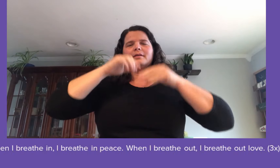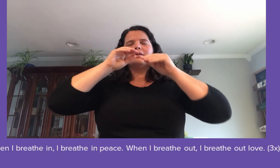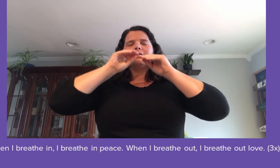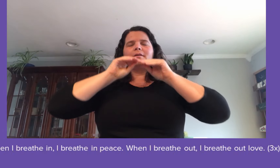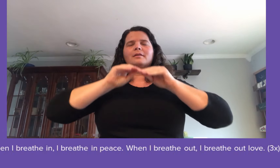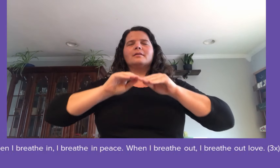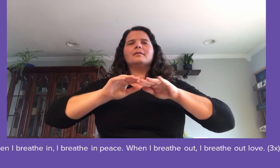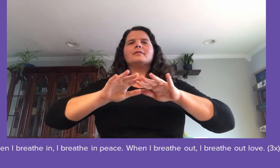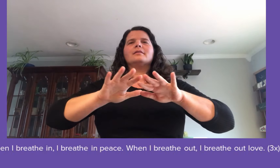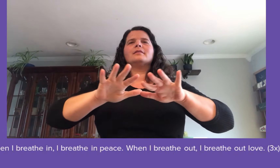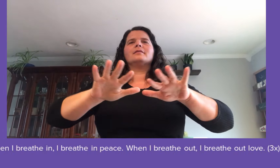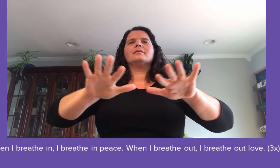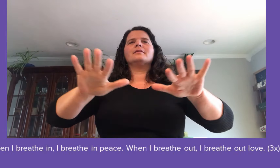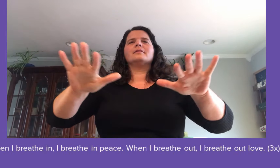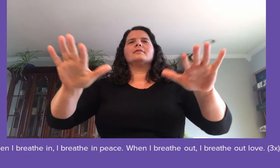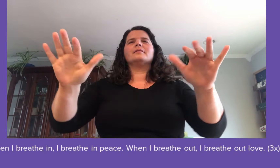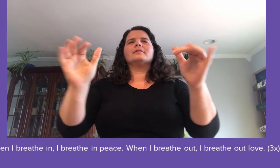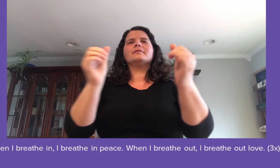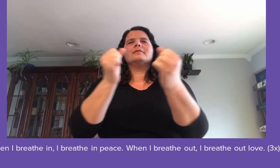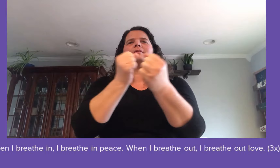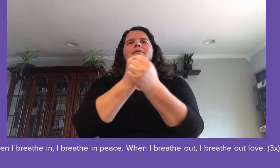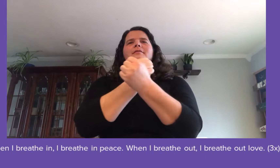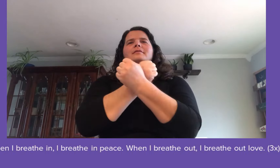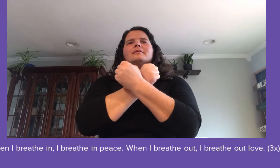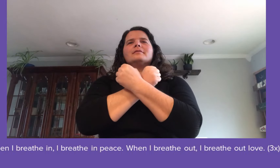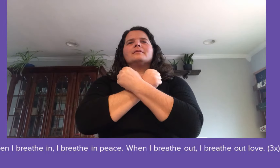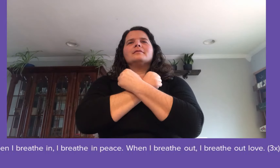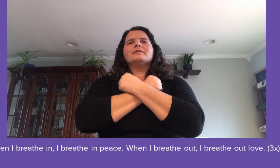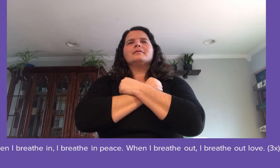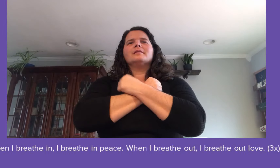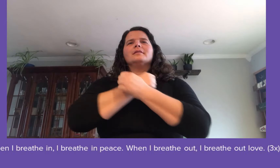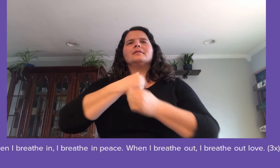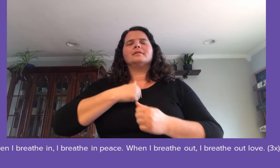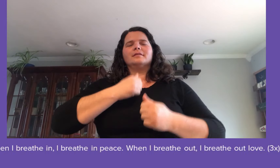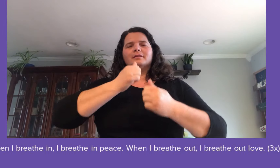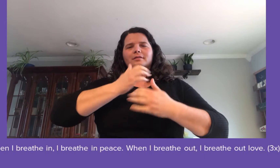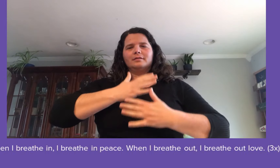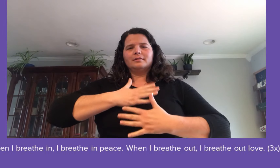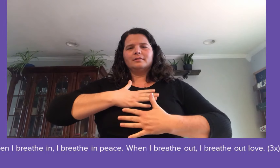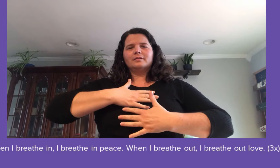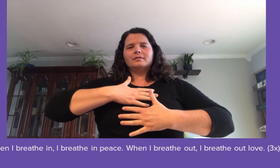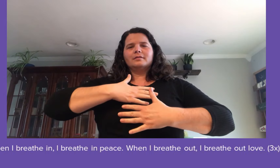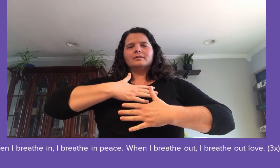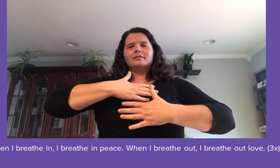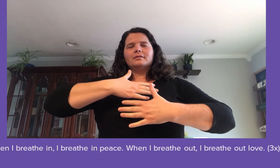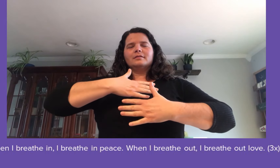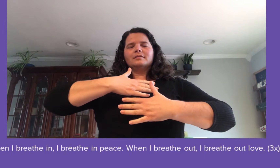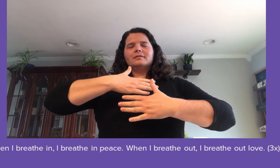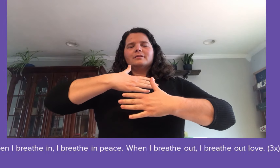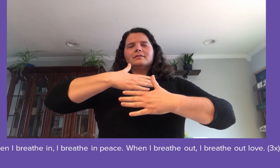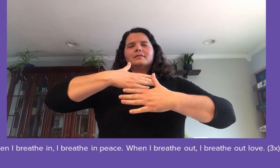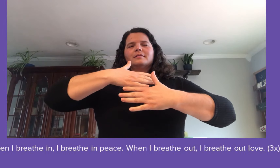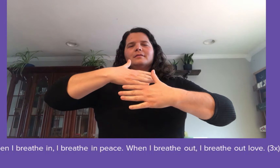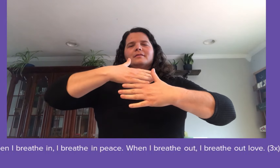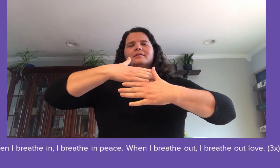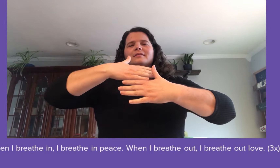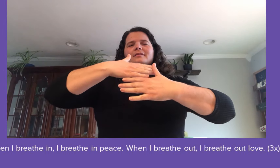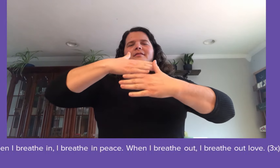out, I breathe out love. When I breathe